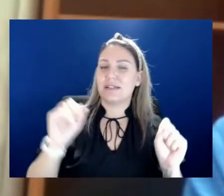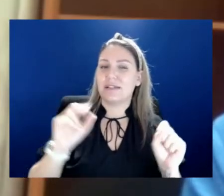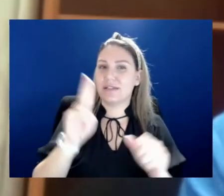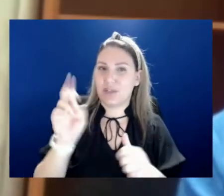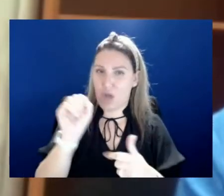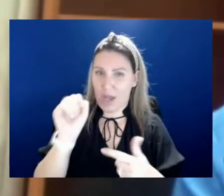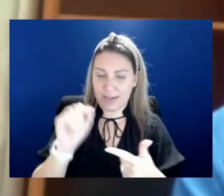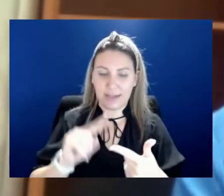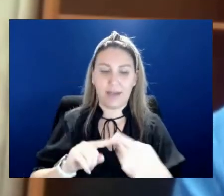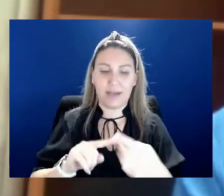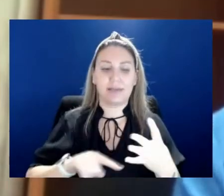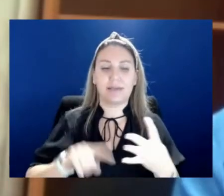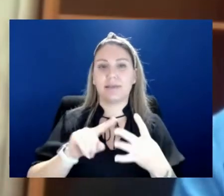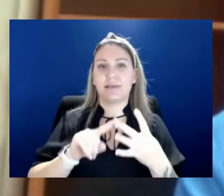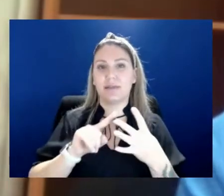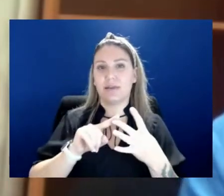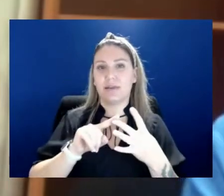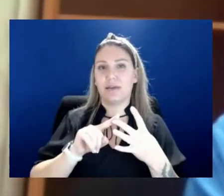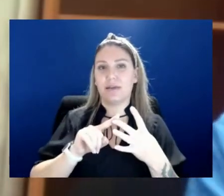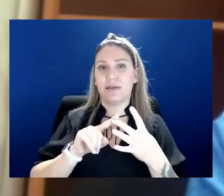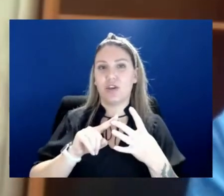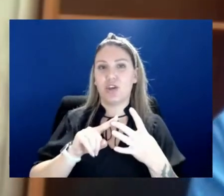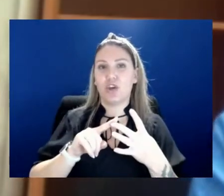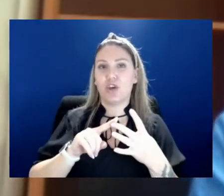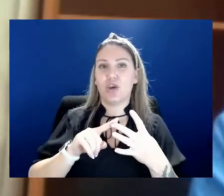States, of Britain,